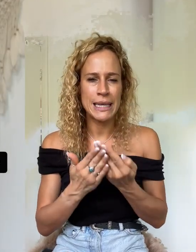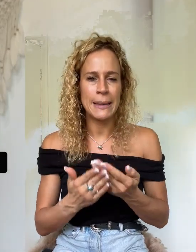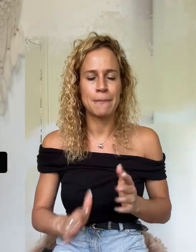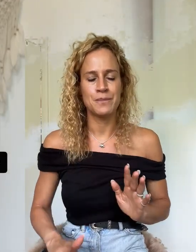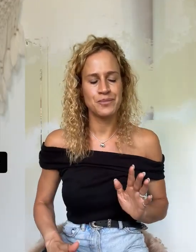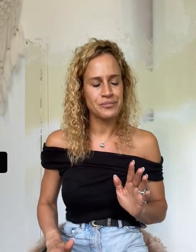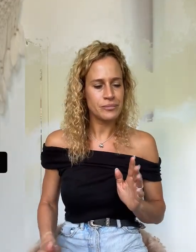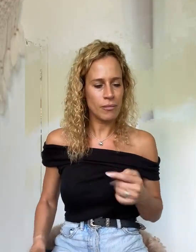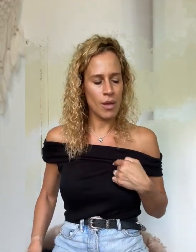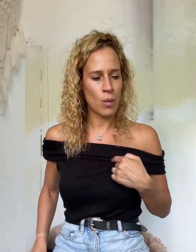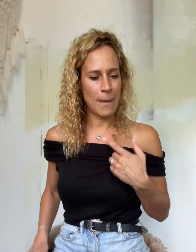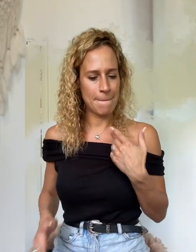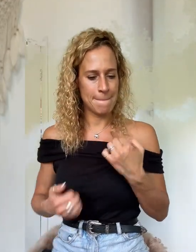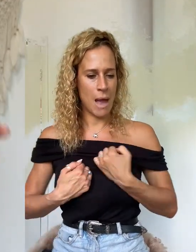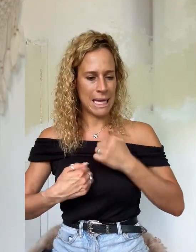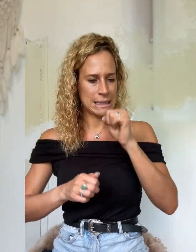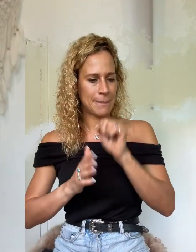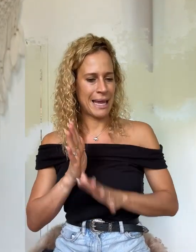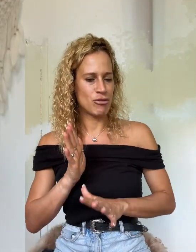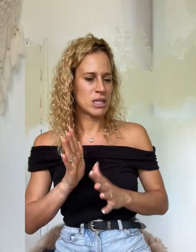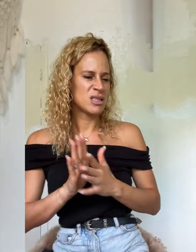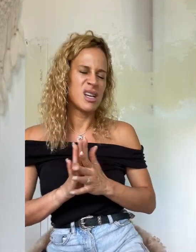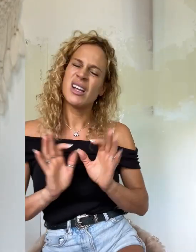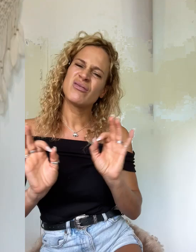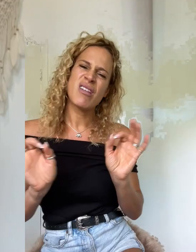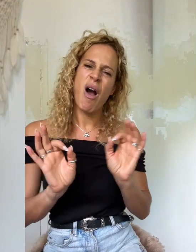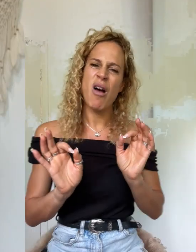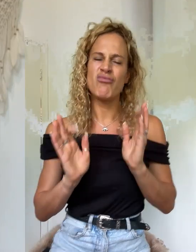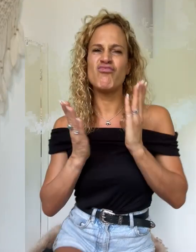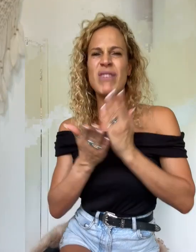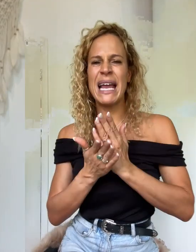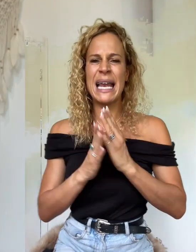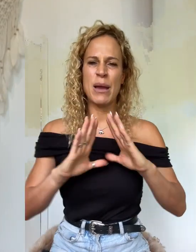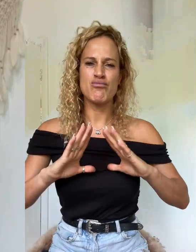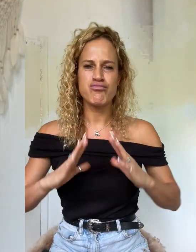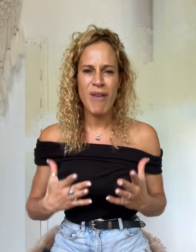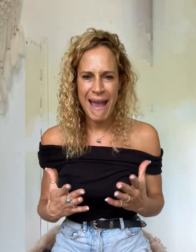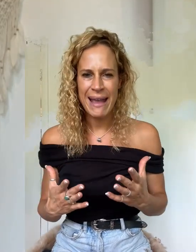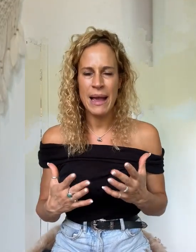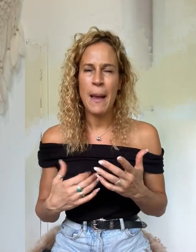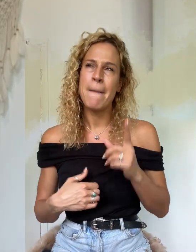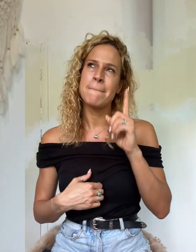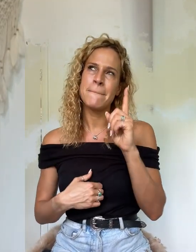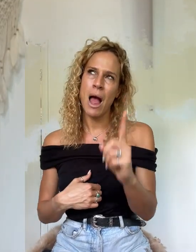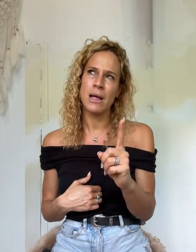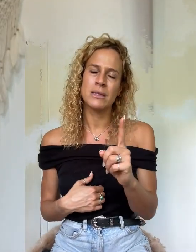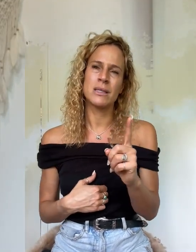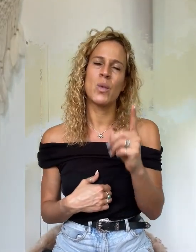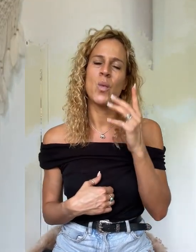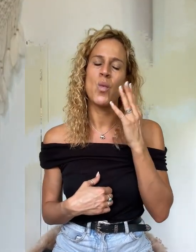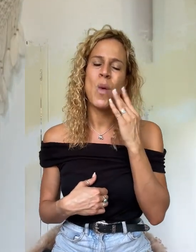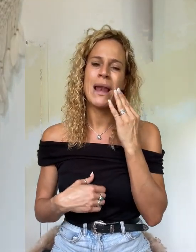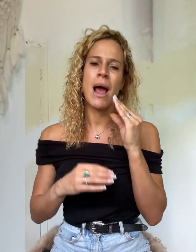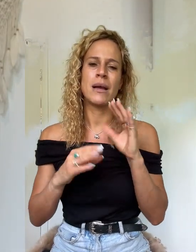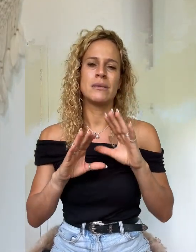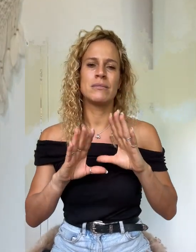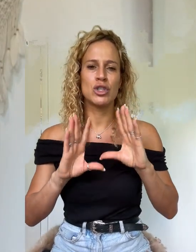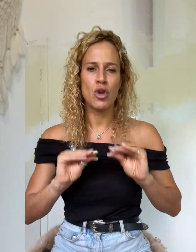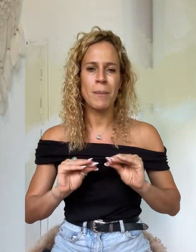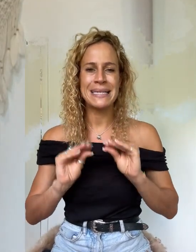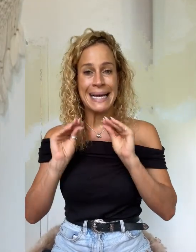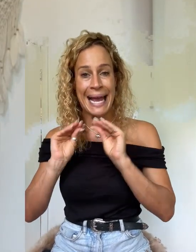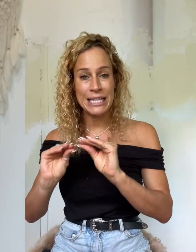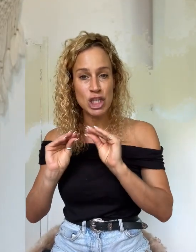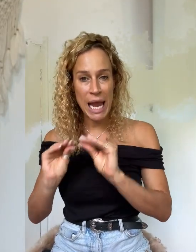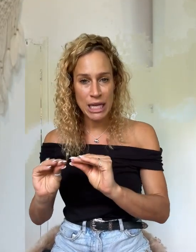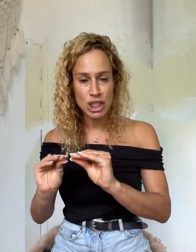never really broken, like I had a break, but I definitely consider the period where I braked in